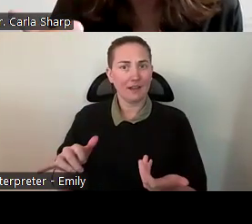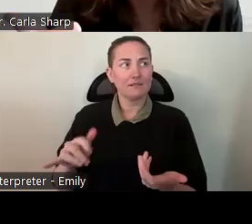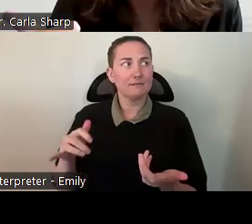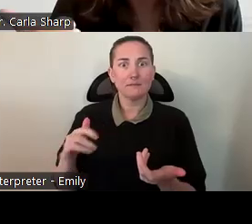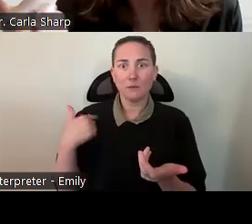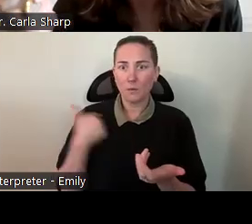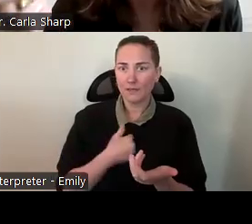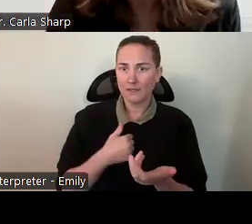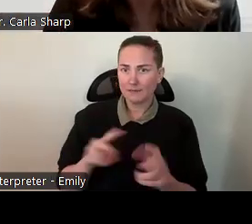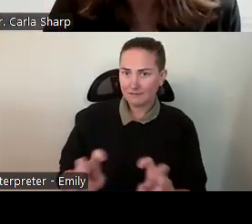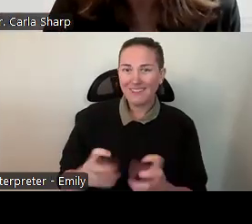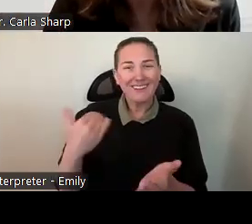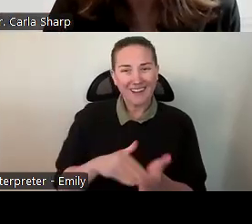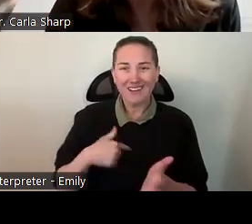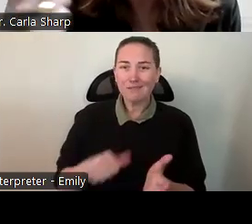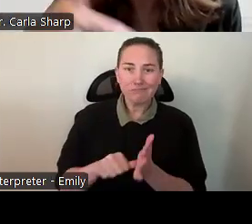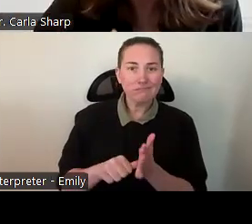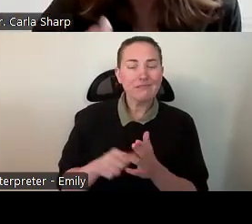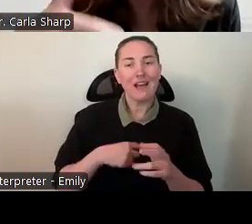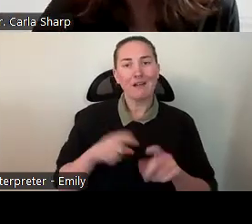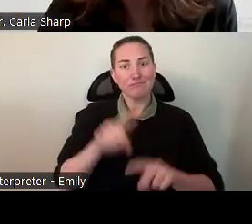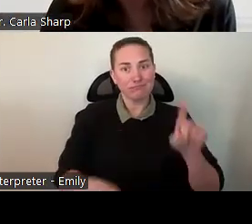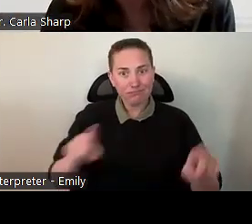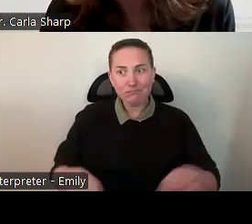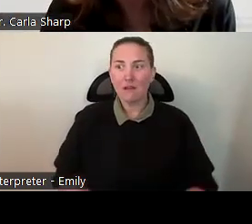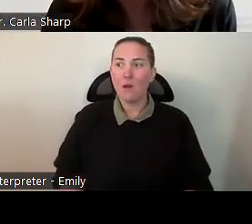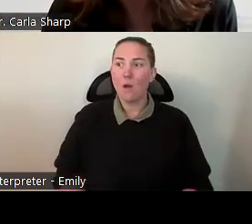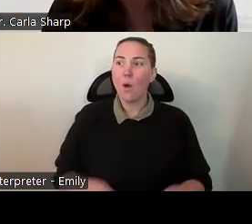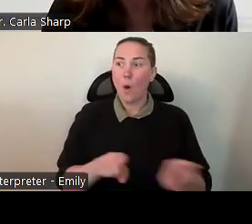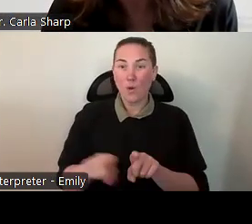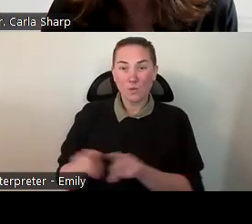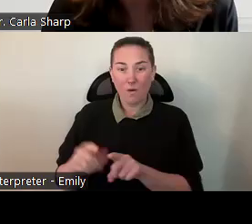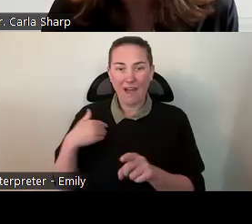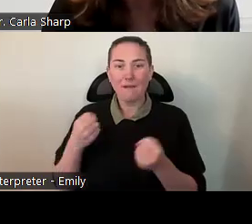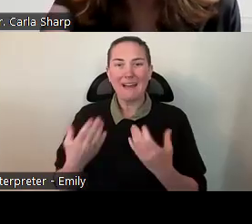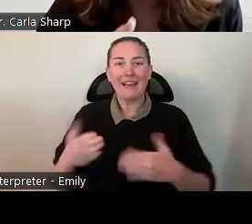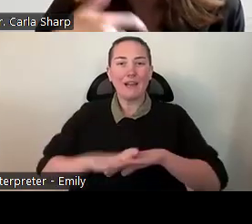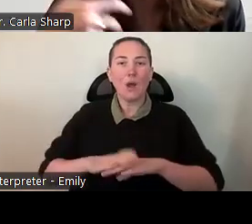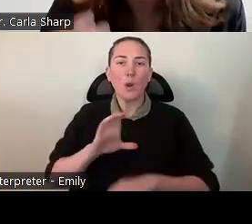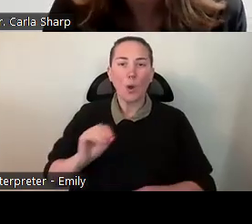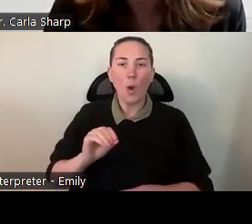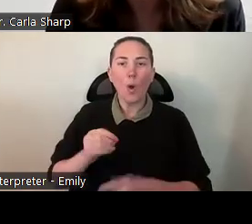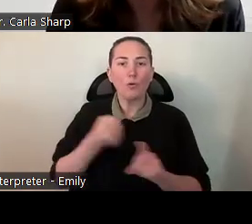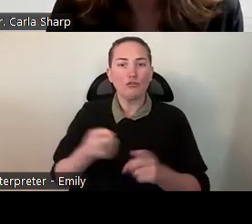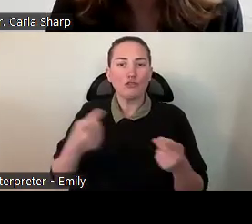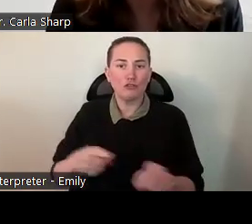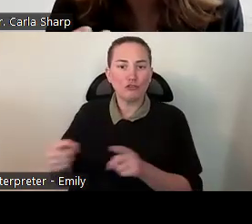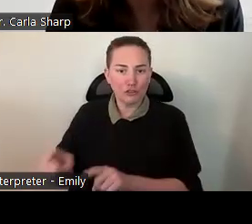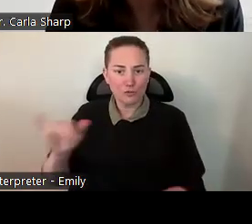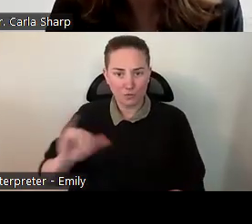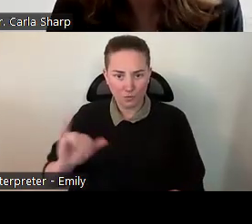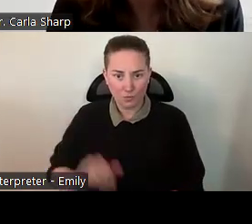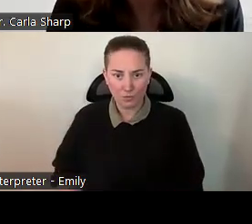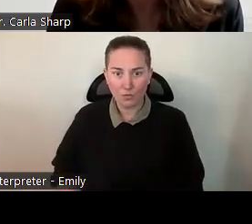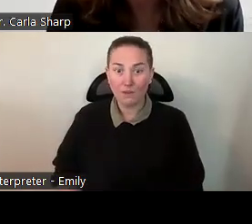there's heterogeneity, there's comorbidity with PDs and with other common mental disorders. And the end result is that